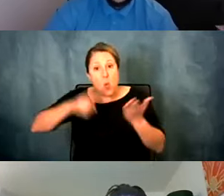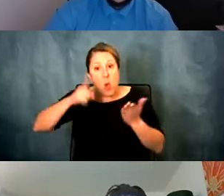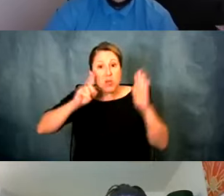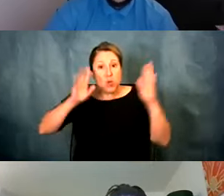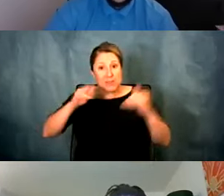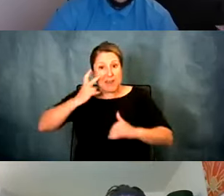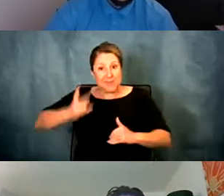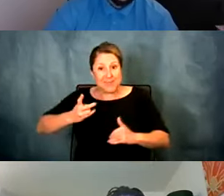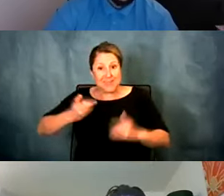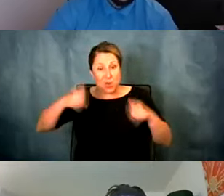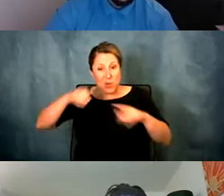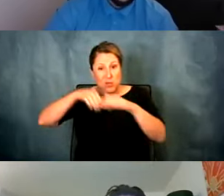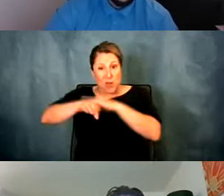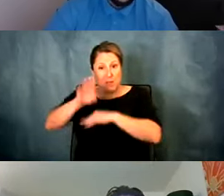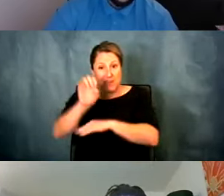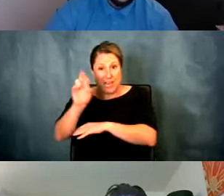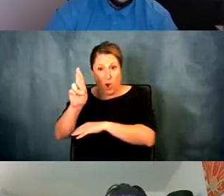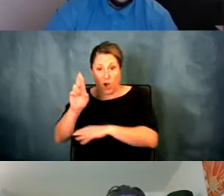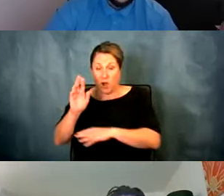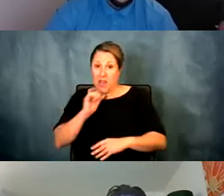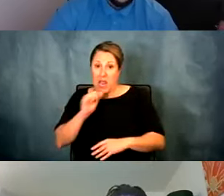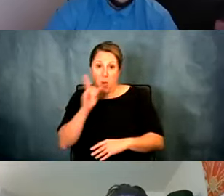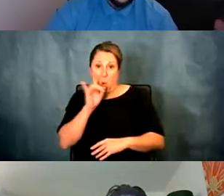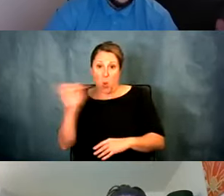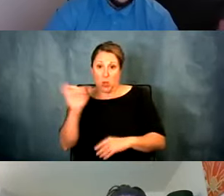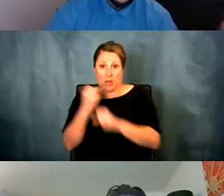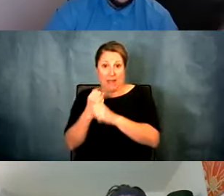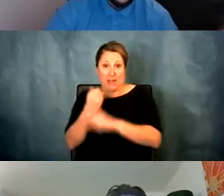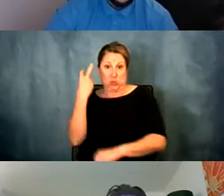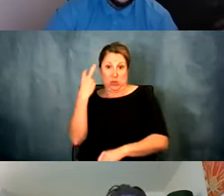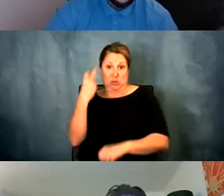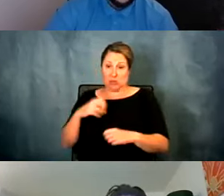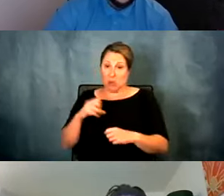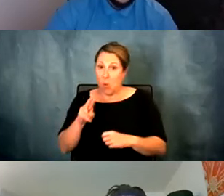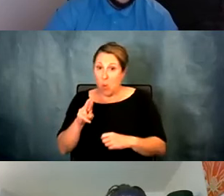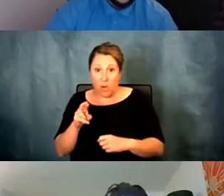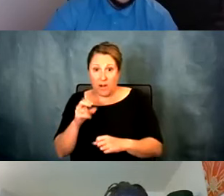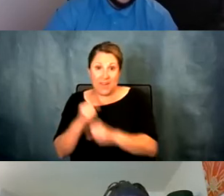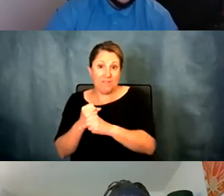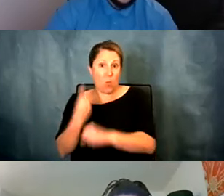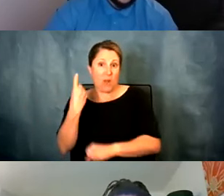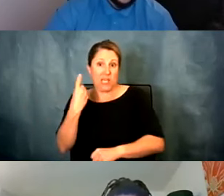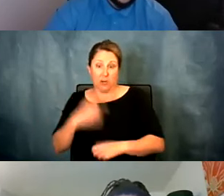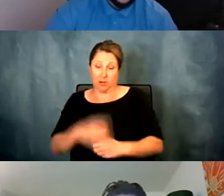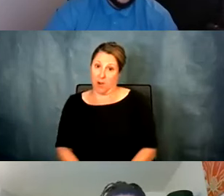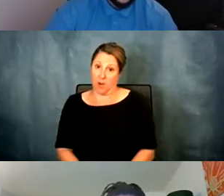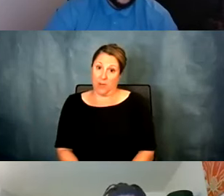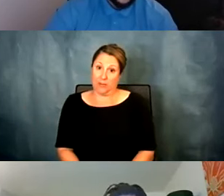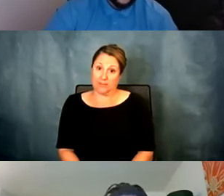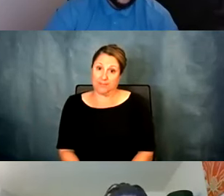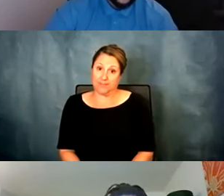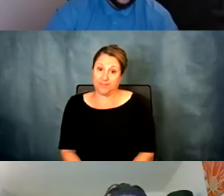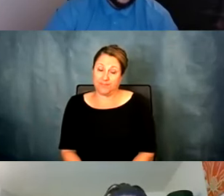to be what it was in 2019 and even 2020. Next slide.